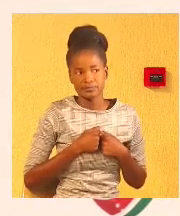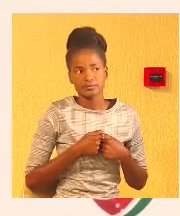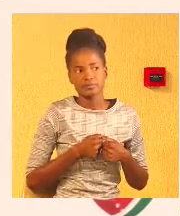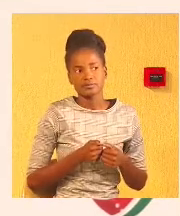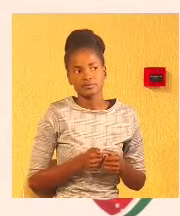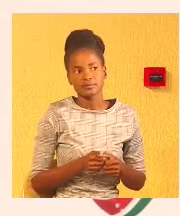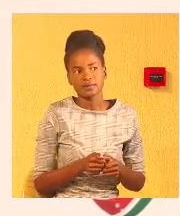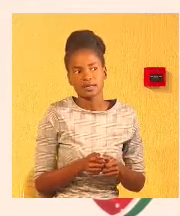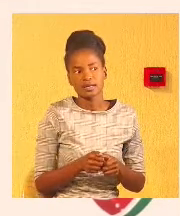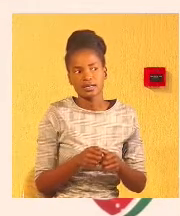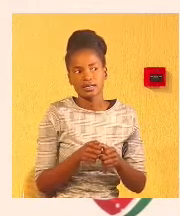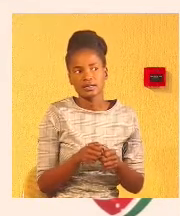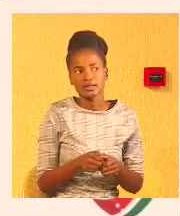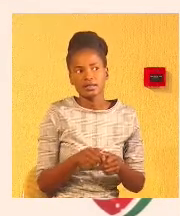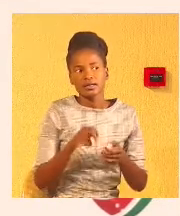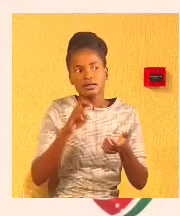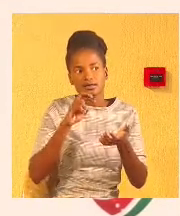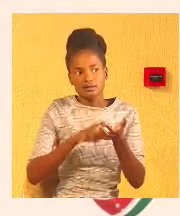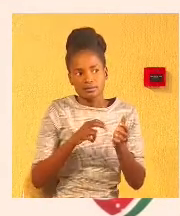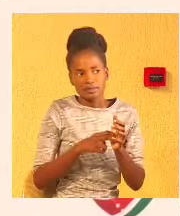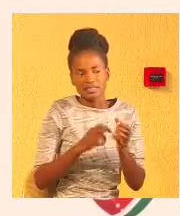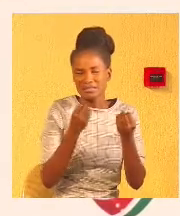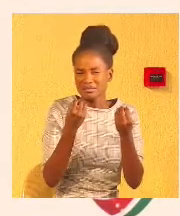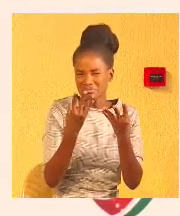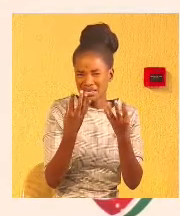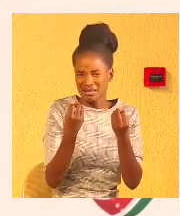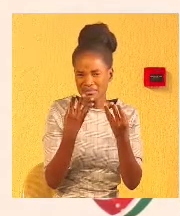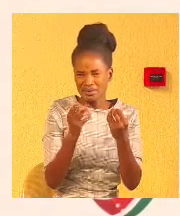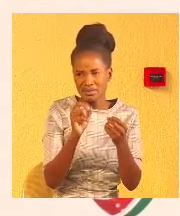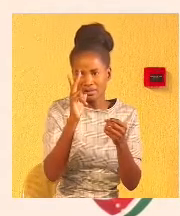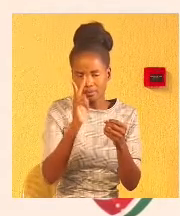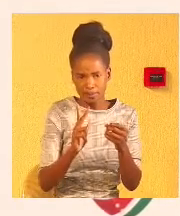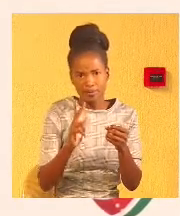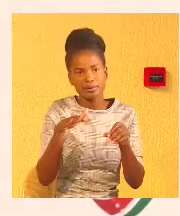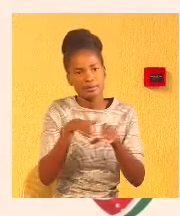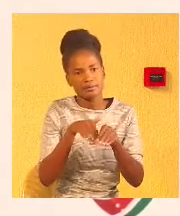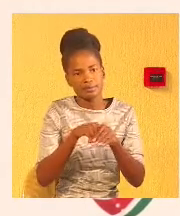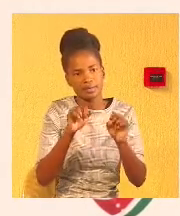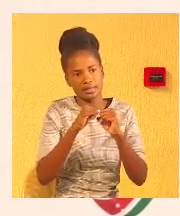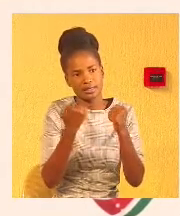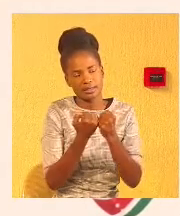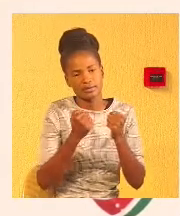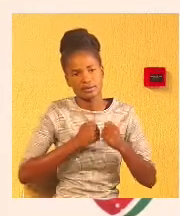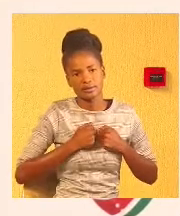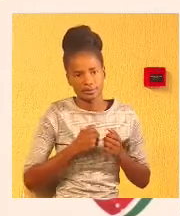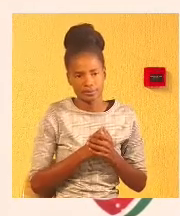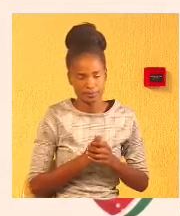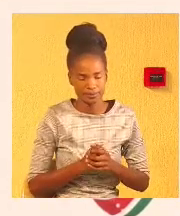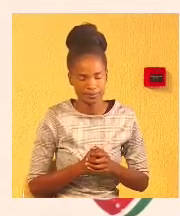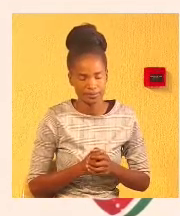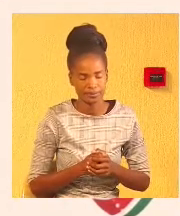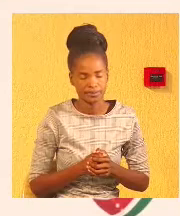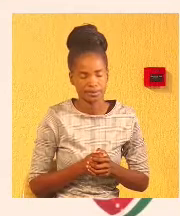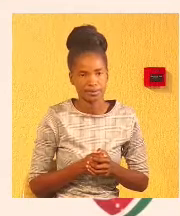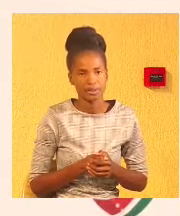the ones that are half of the population also. They make up half of the population. And they are mainly